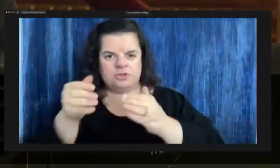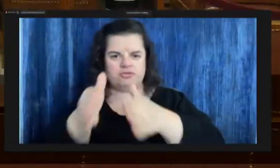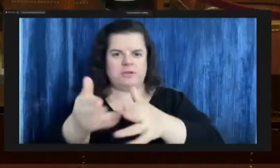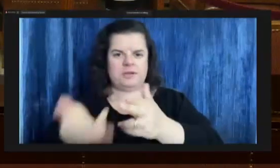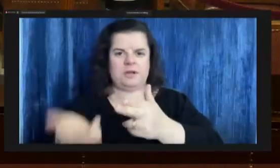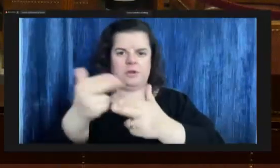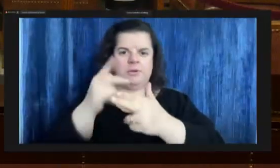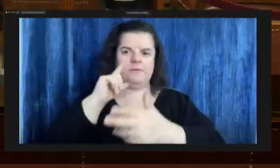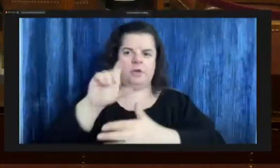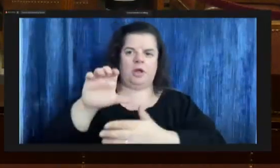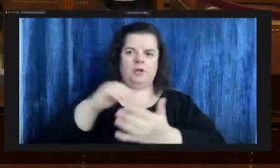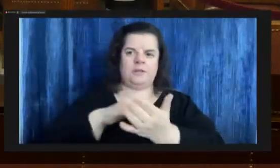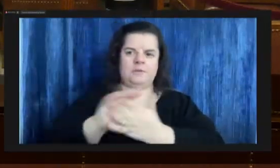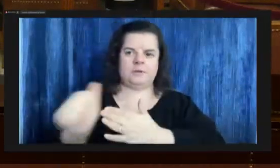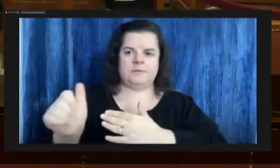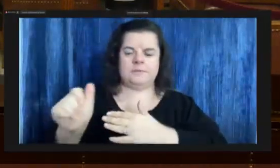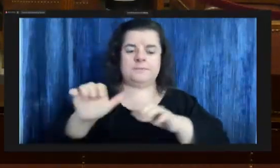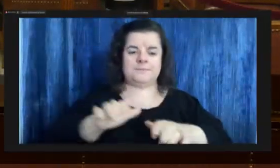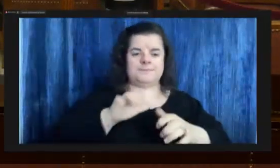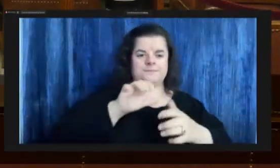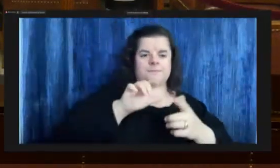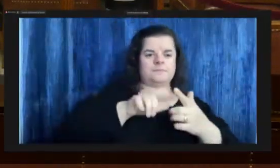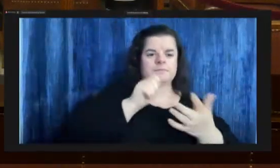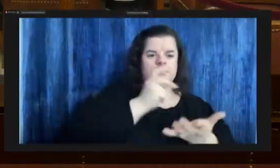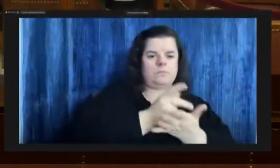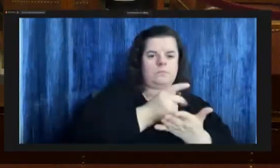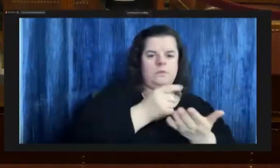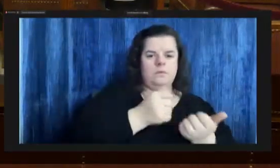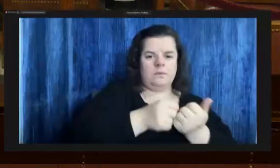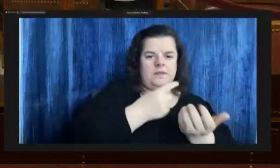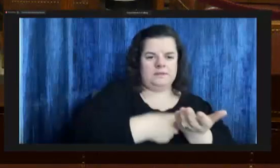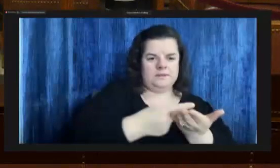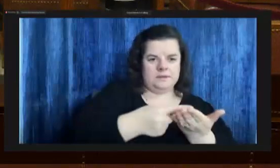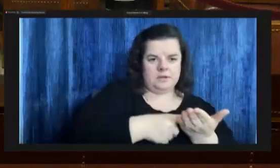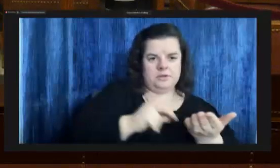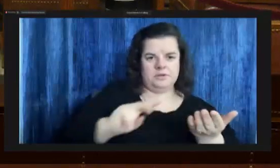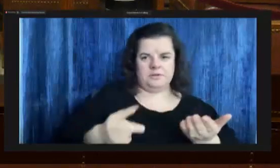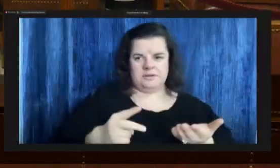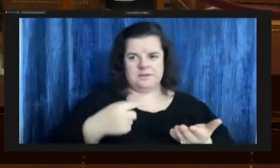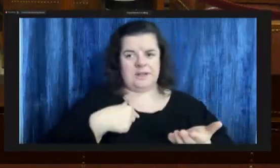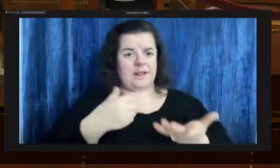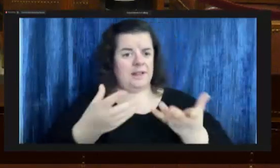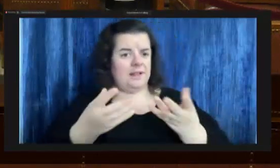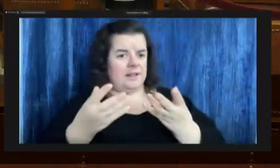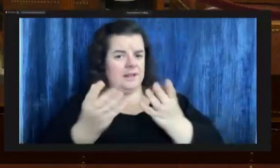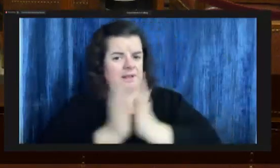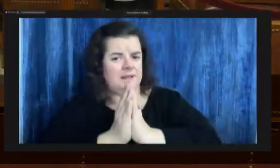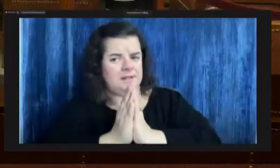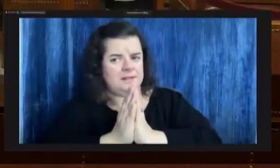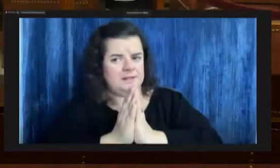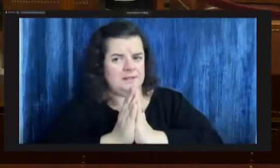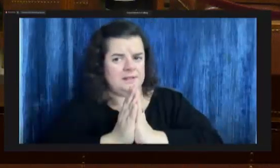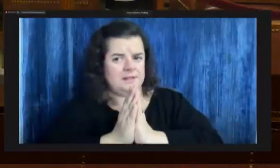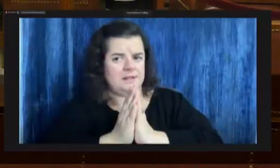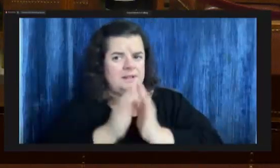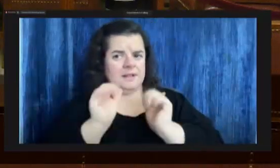$100,000. Motion to approve with discussion, please. Second. Can I ask who put it forward, and can you give us just a